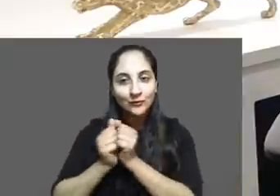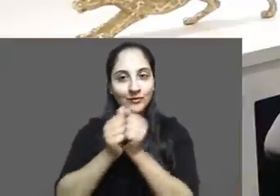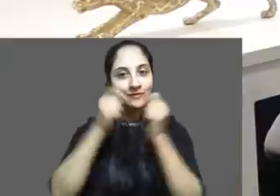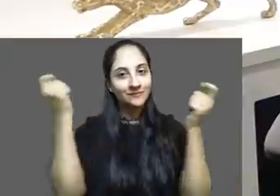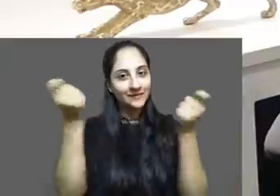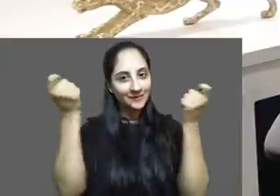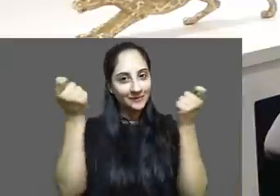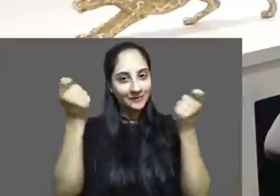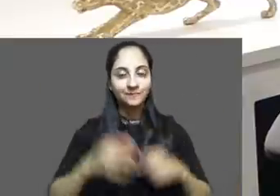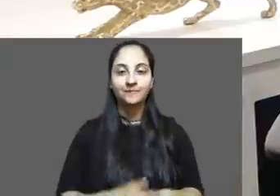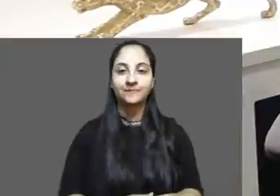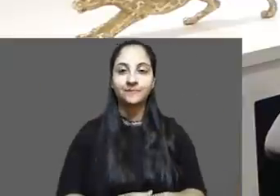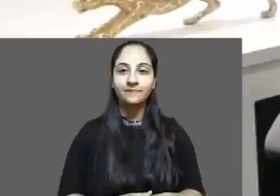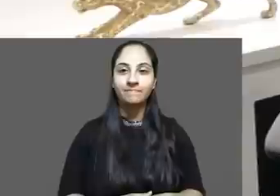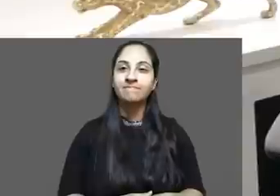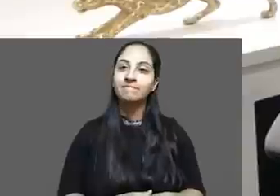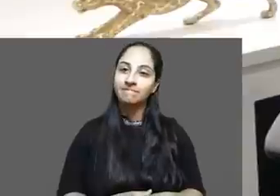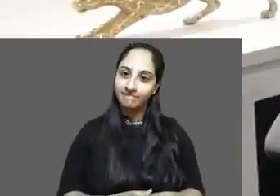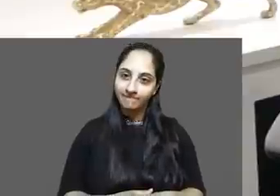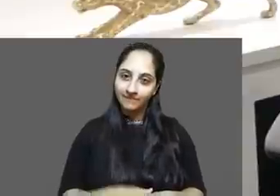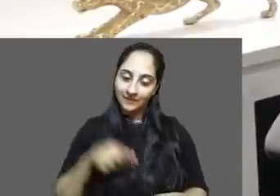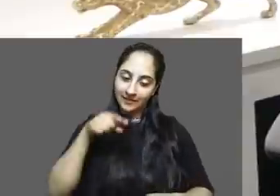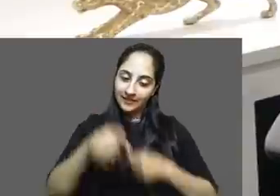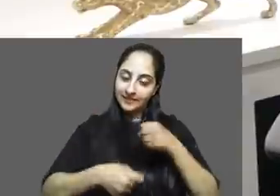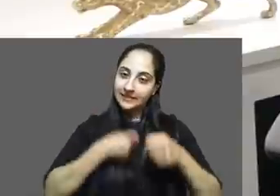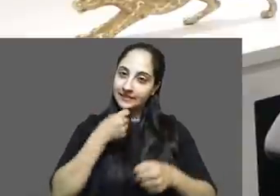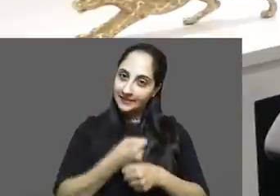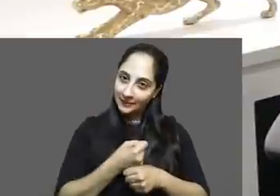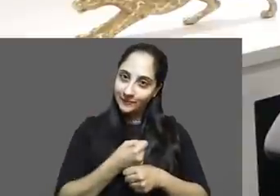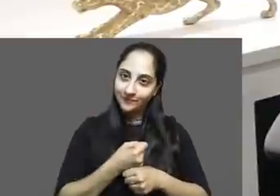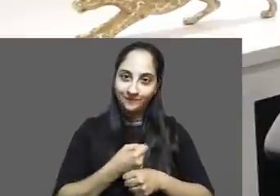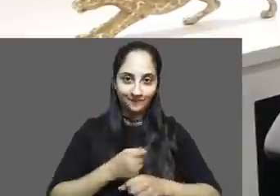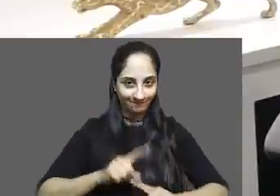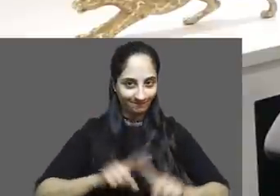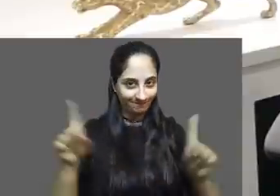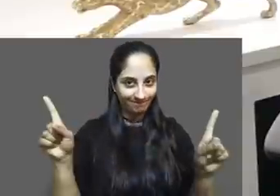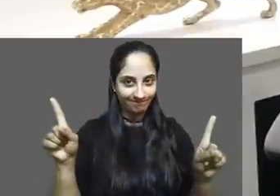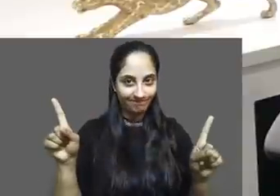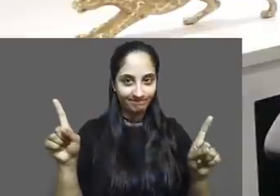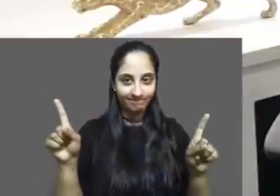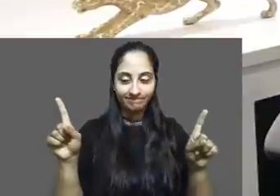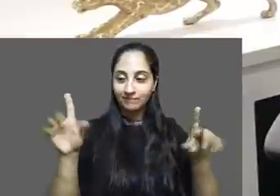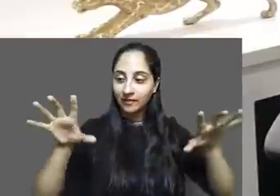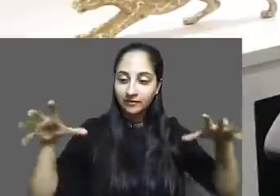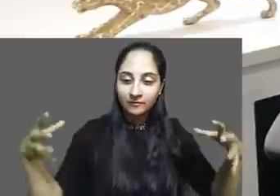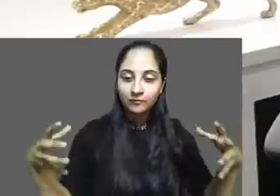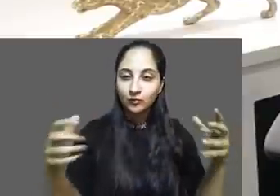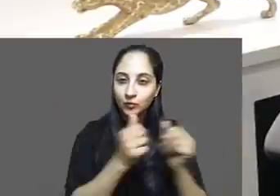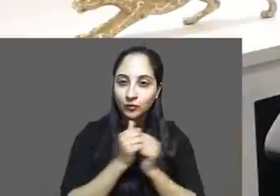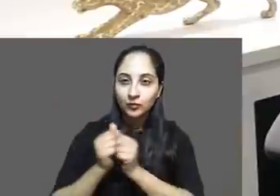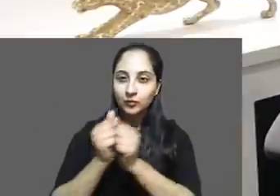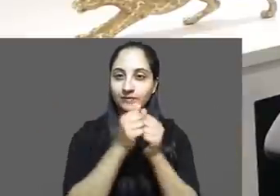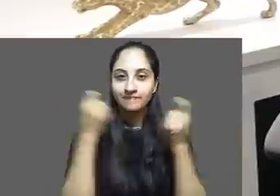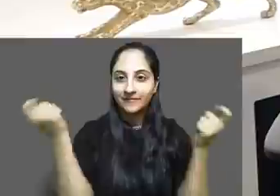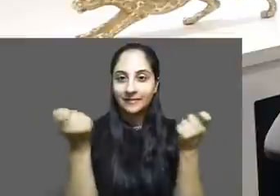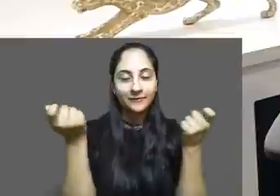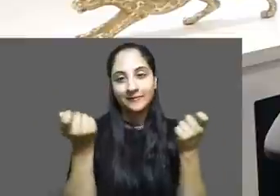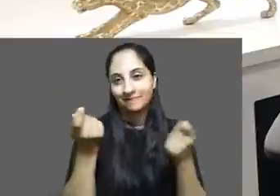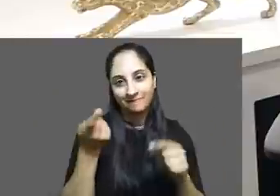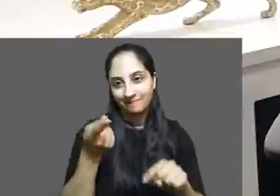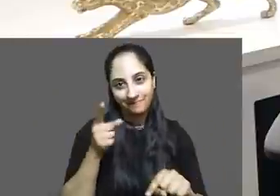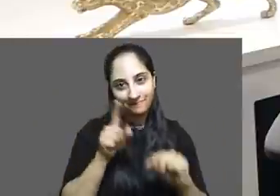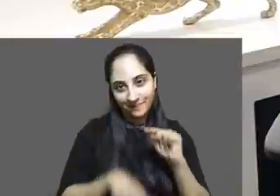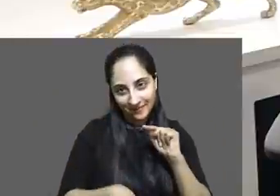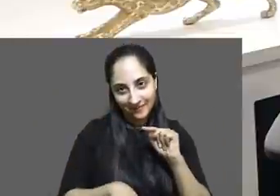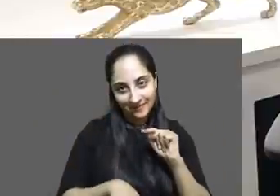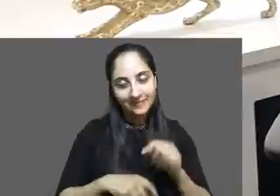other. I know that for many of us, Navroz celebration will look different this year. Although we